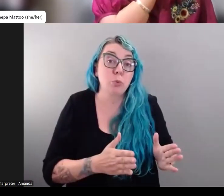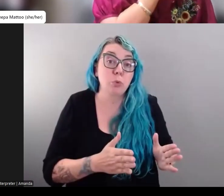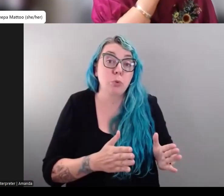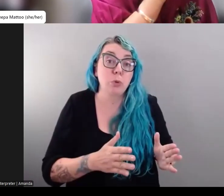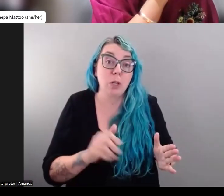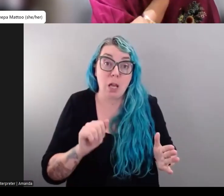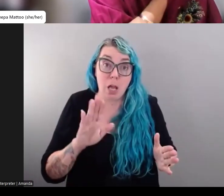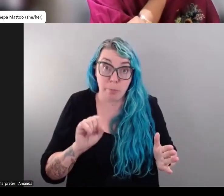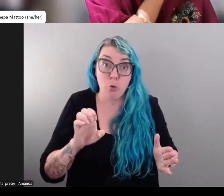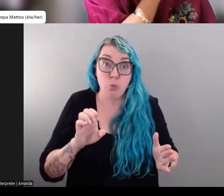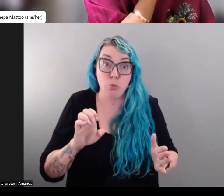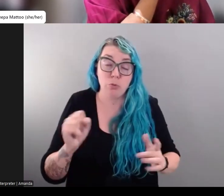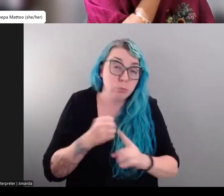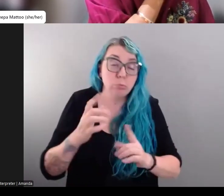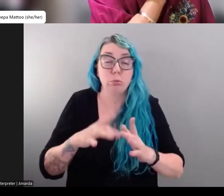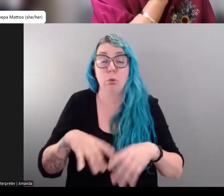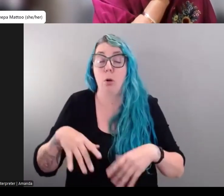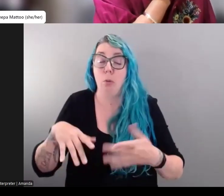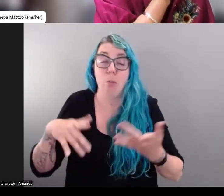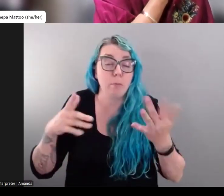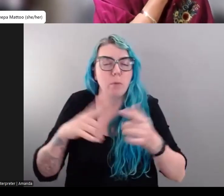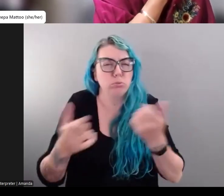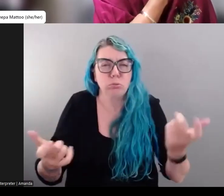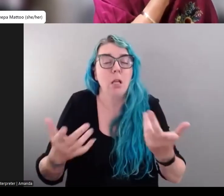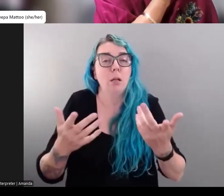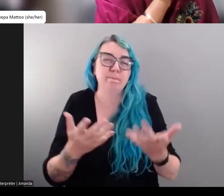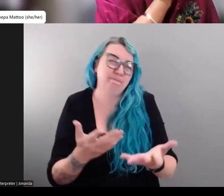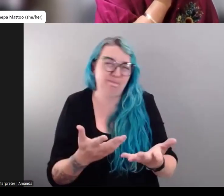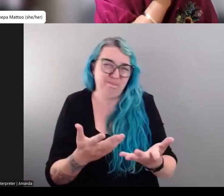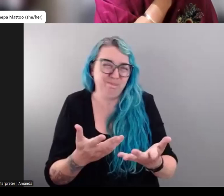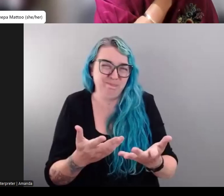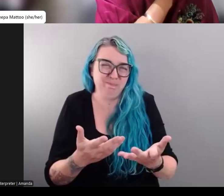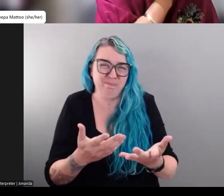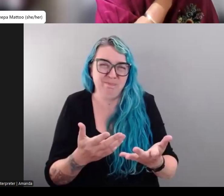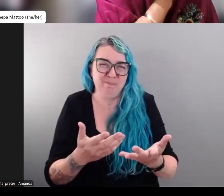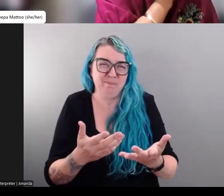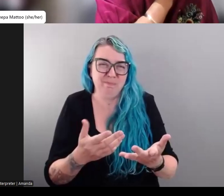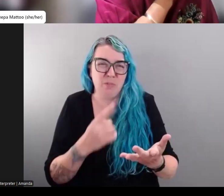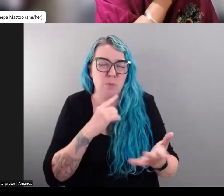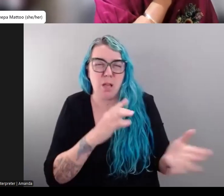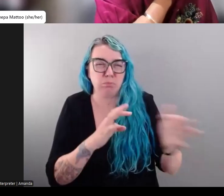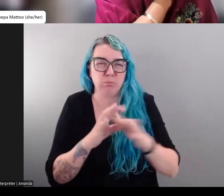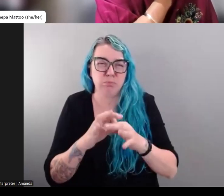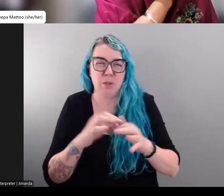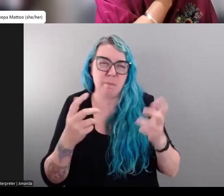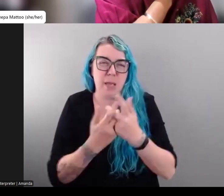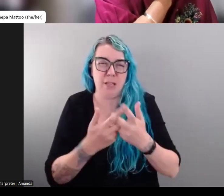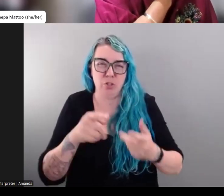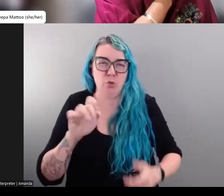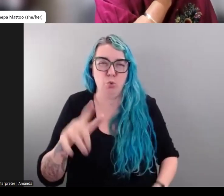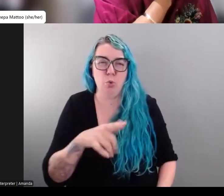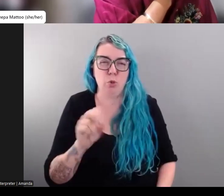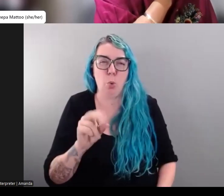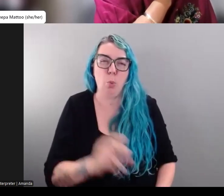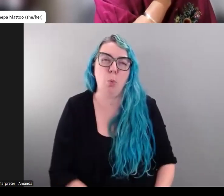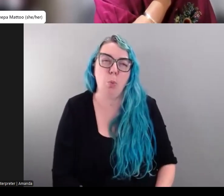of questions that need to be asked when you have a young person inflicting violence, because yeah,